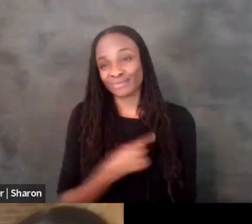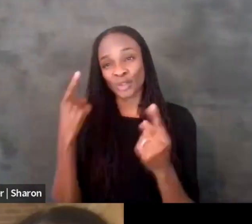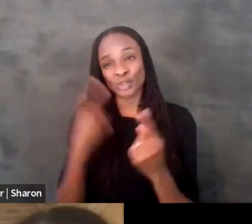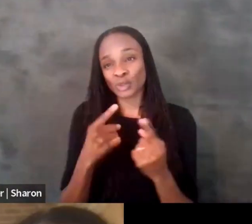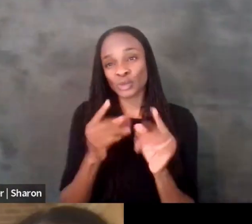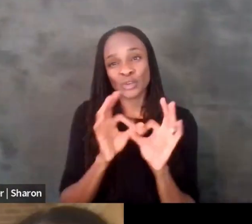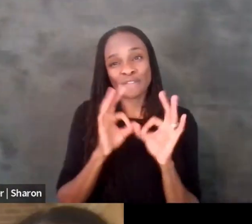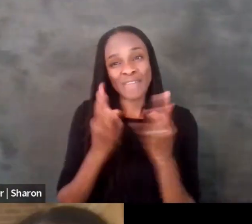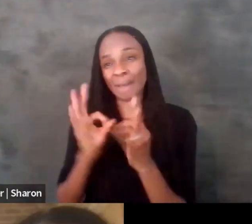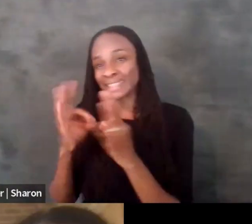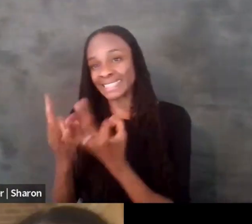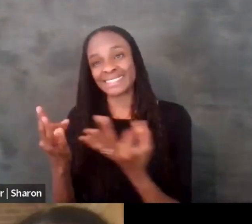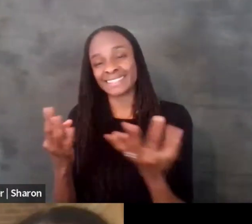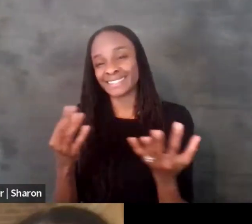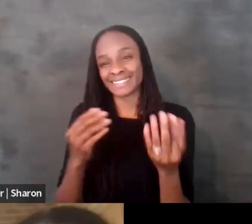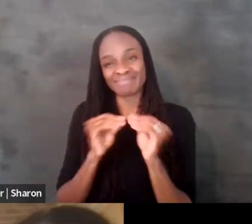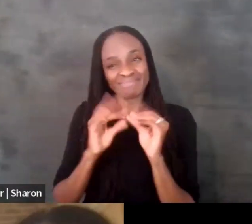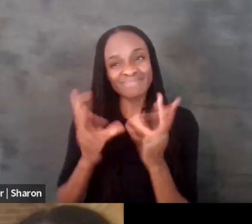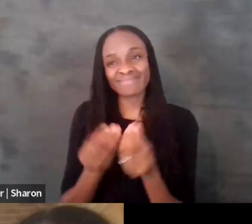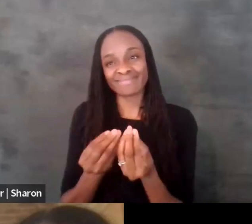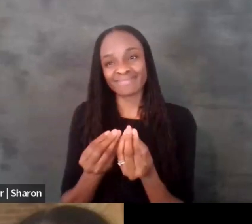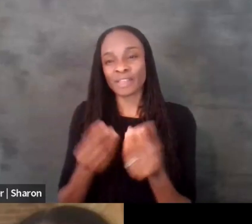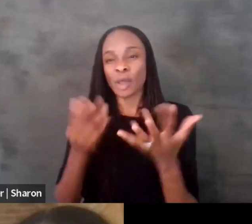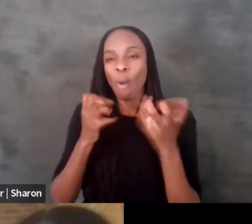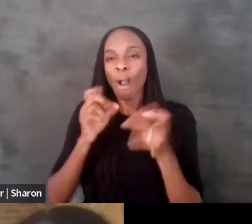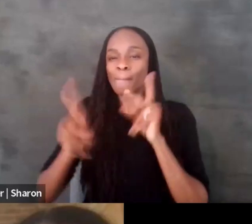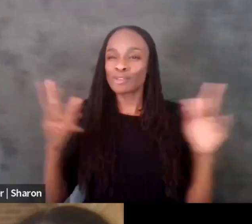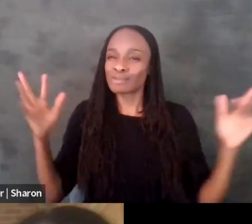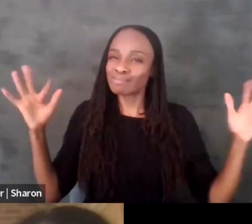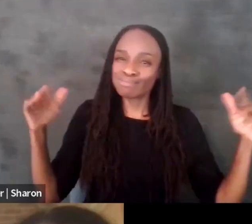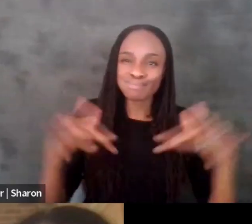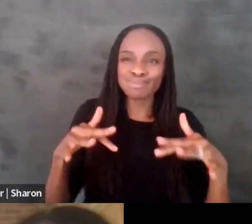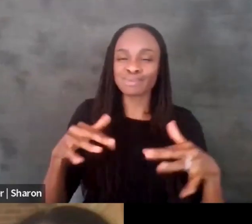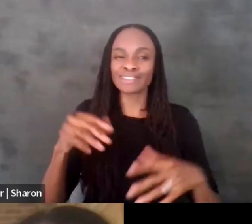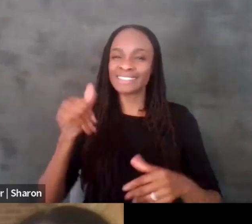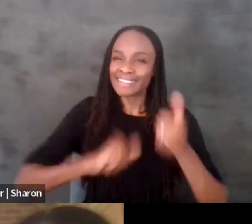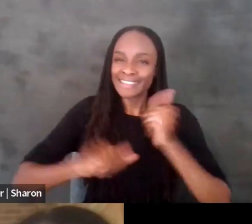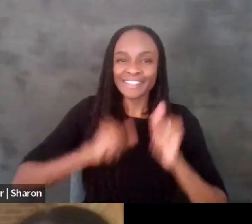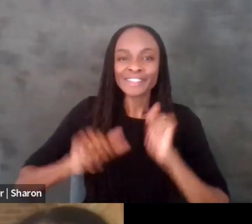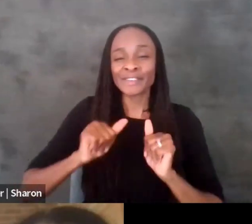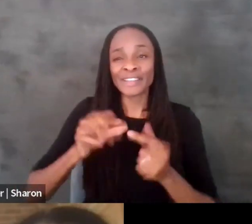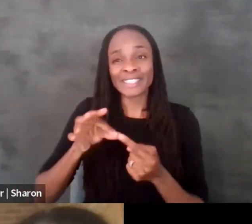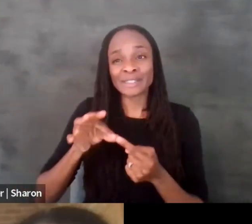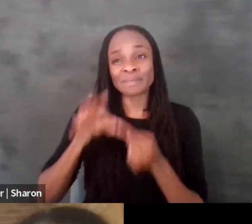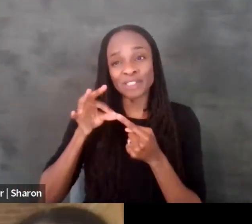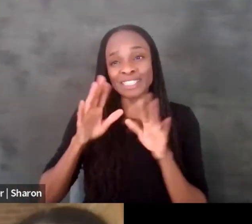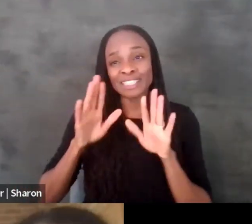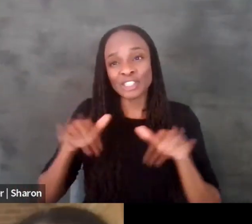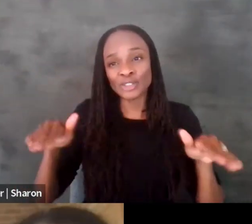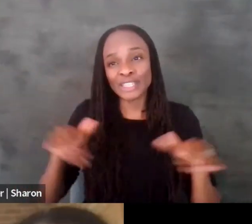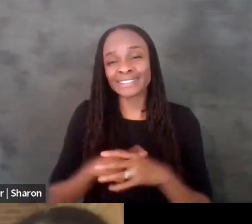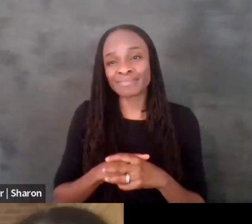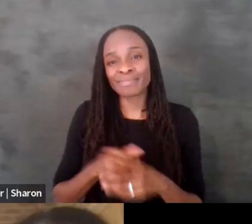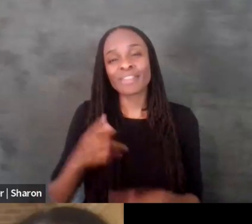families, and we want people to come into the cinemas with younger mm, people, especially children, and we want